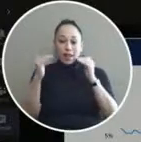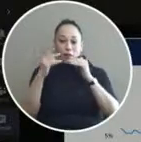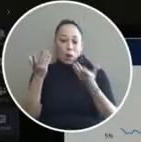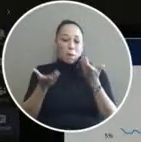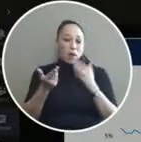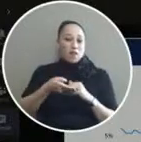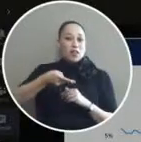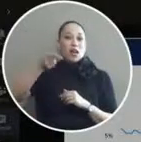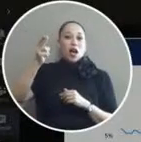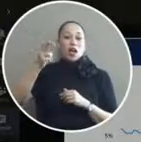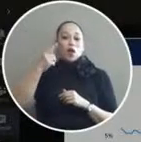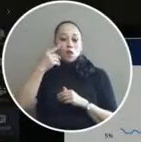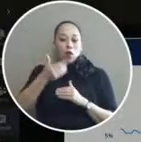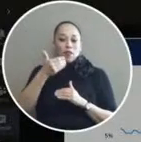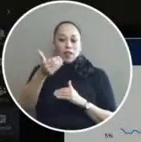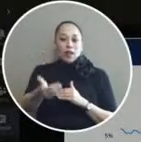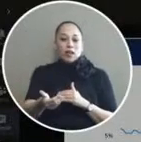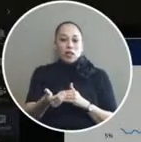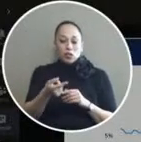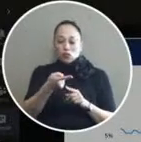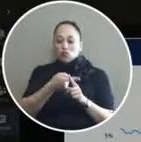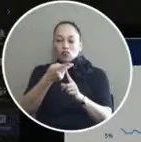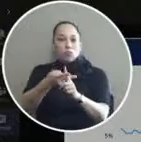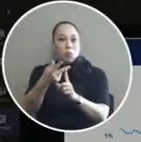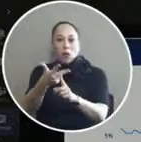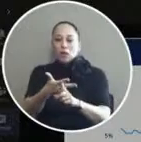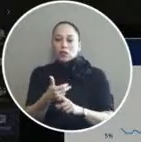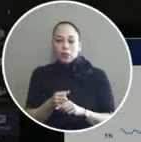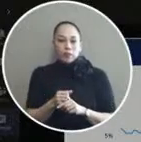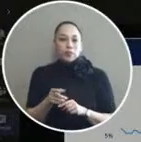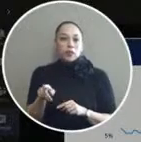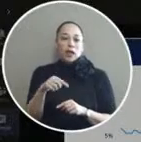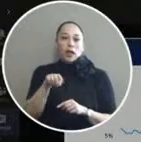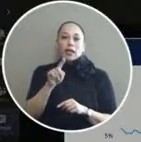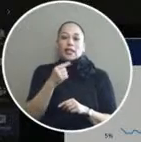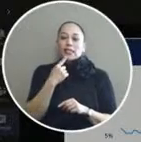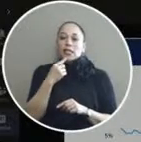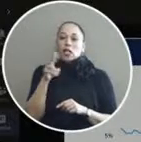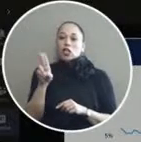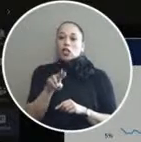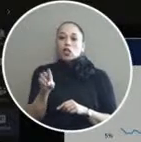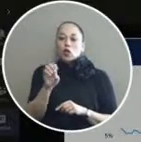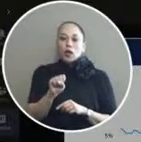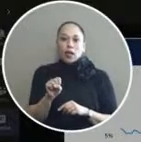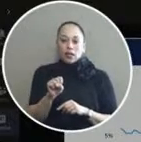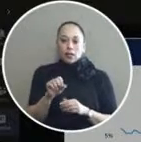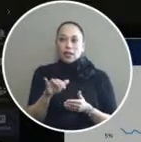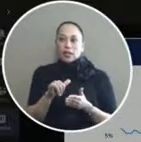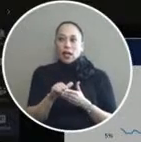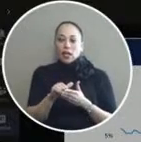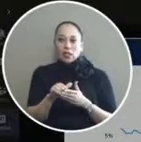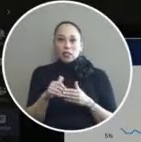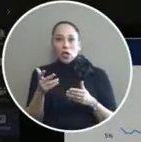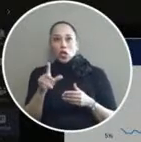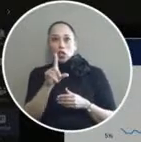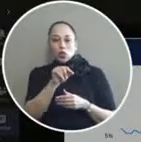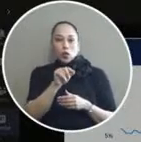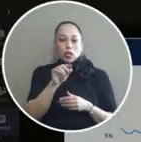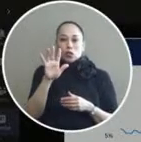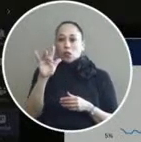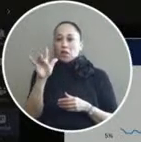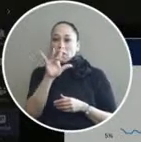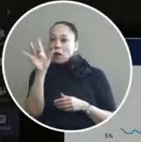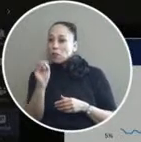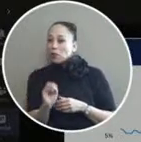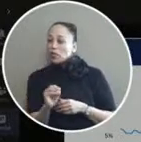bit higher for the next couple of months. They're saying that in the US, this number might reach 15, 20,